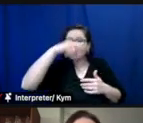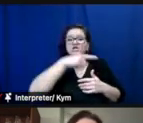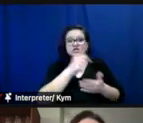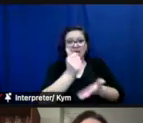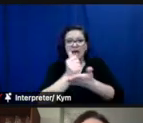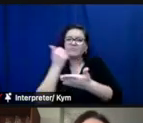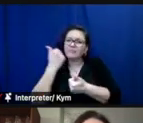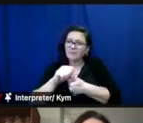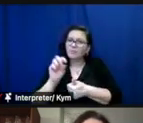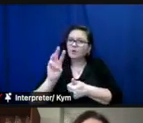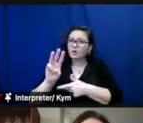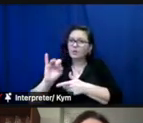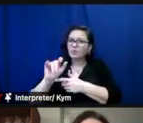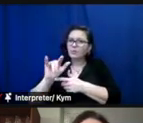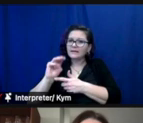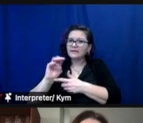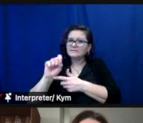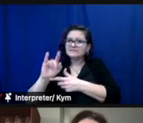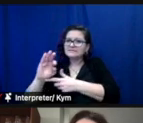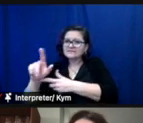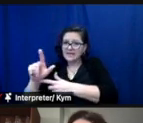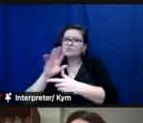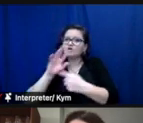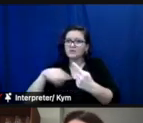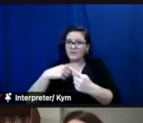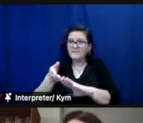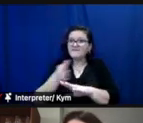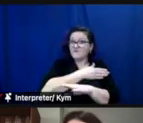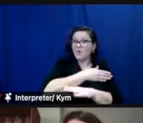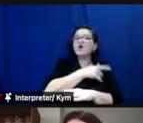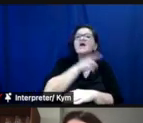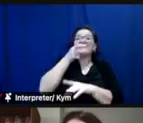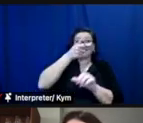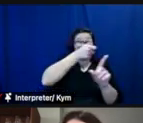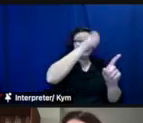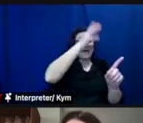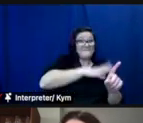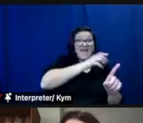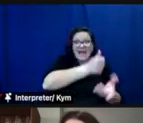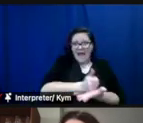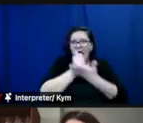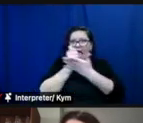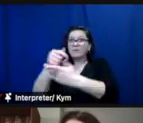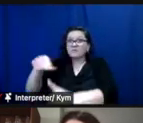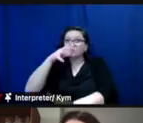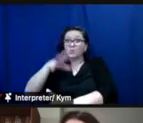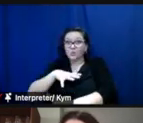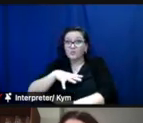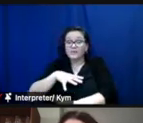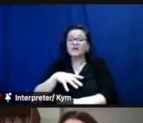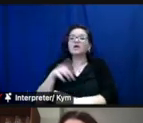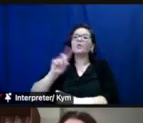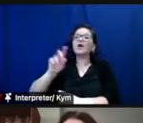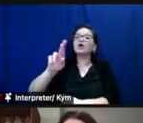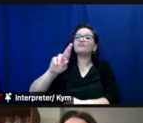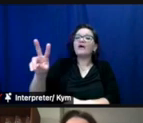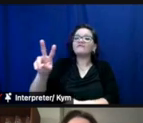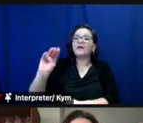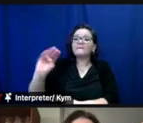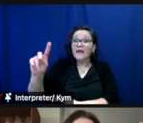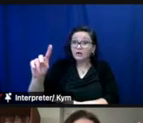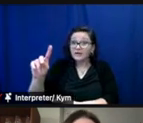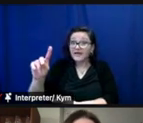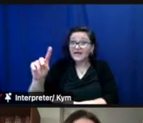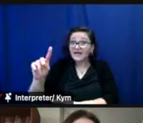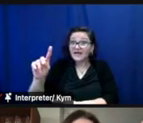about earlier, right? One of the conductors. So she left her home in Rockville, Maryland, and then she went through, so again,